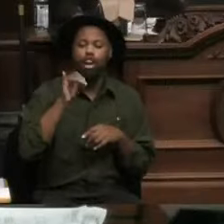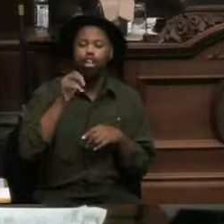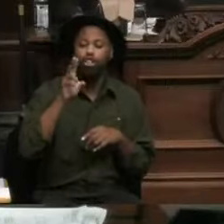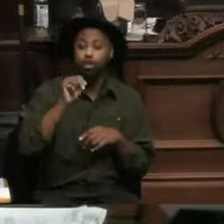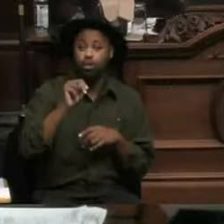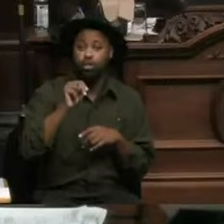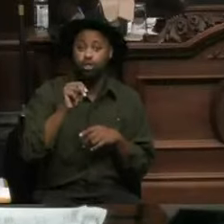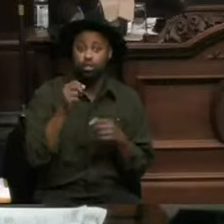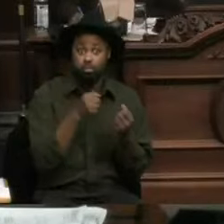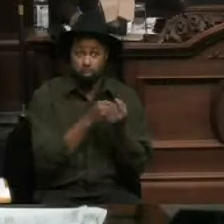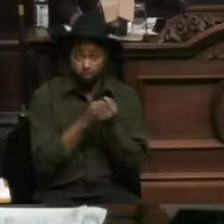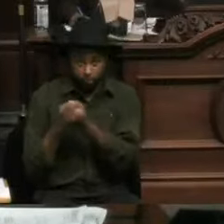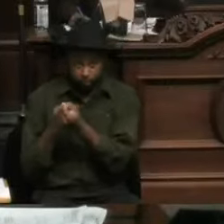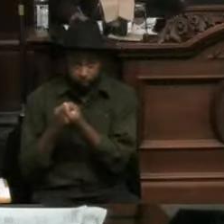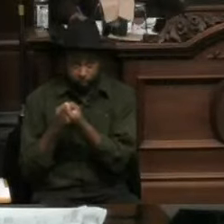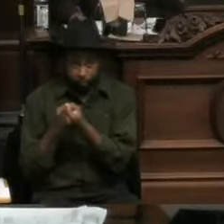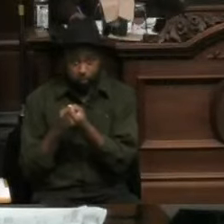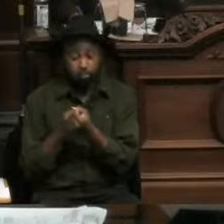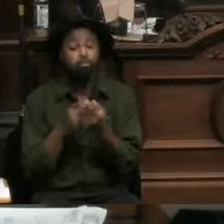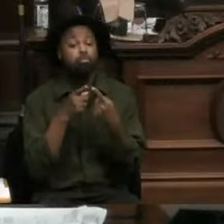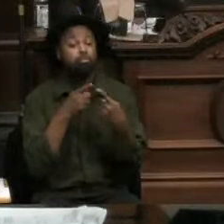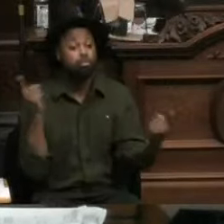opposed? Motion carries.